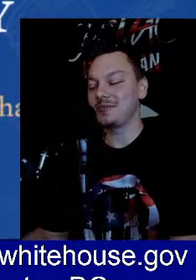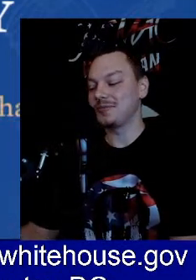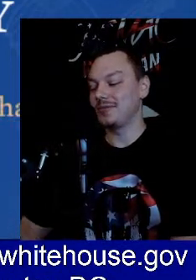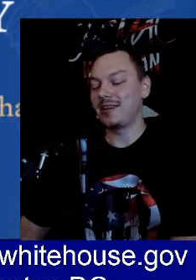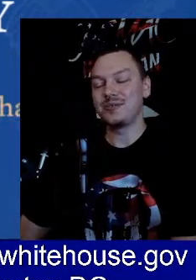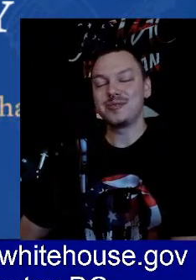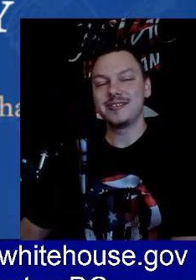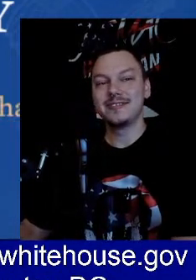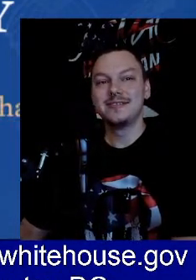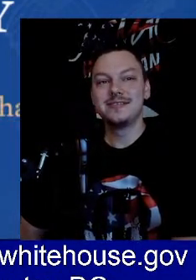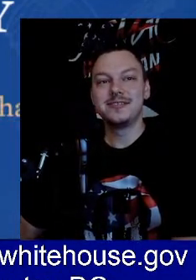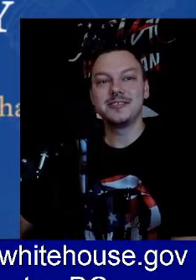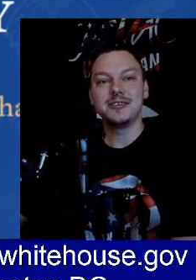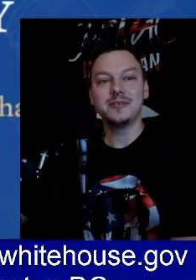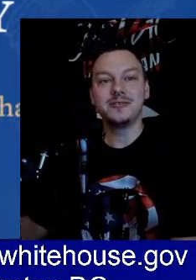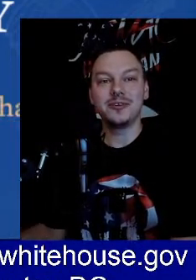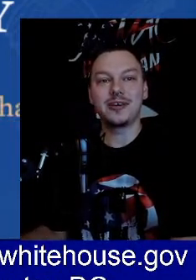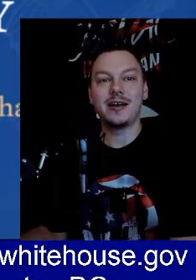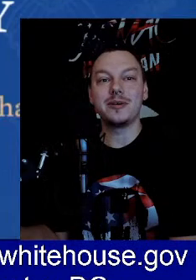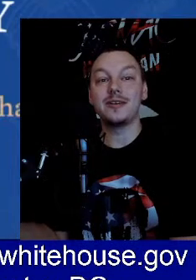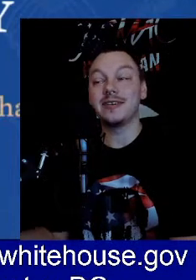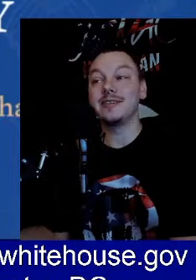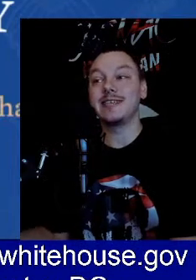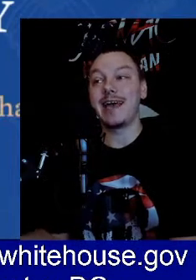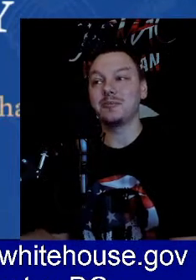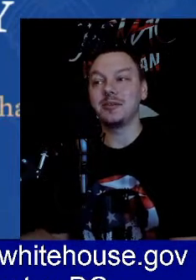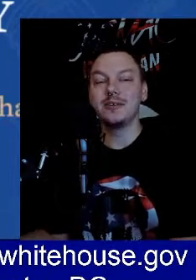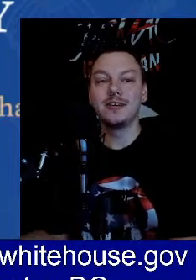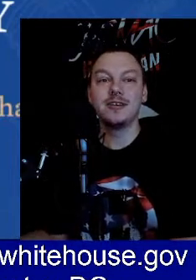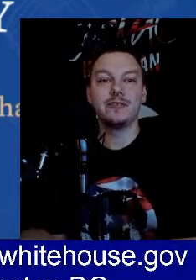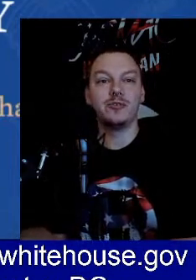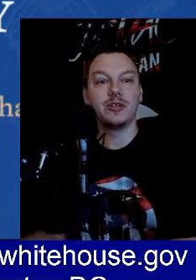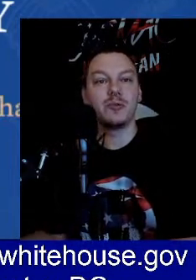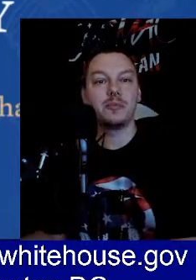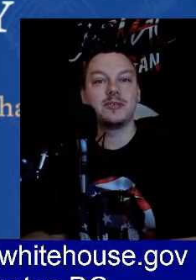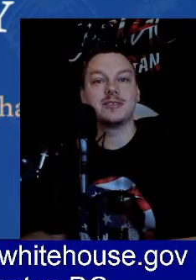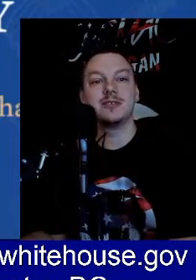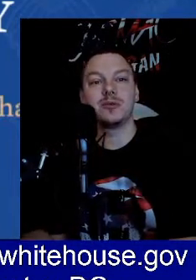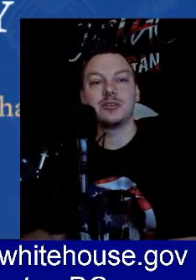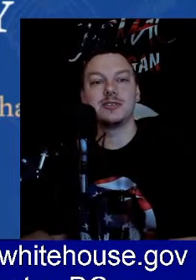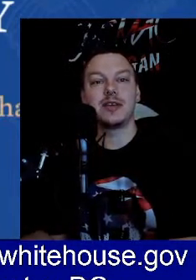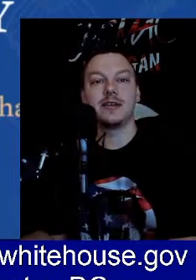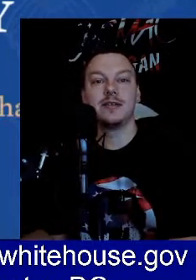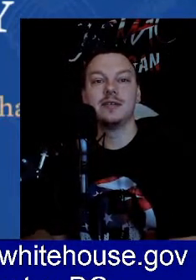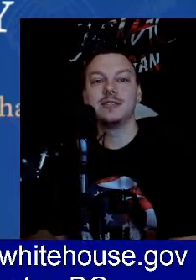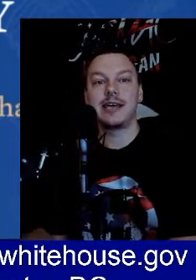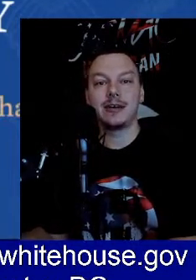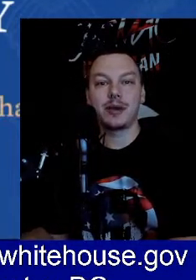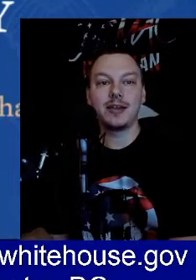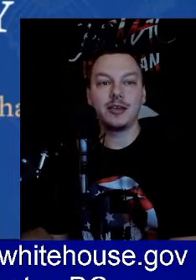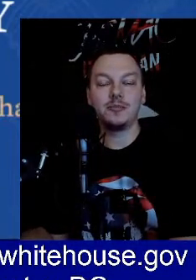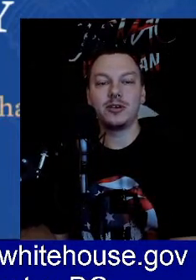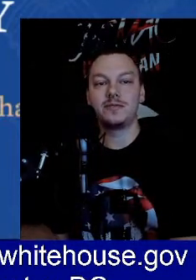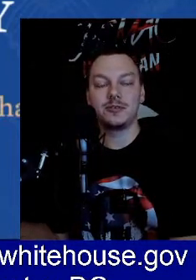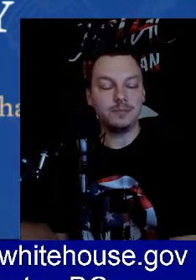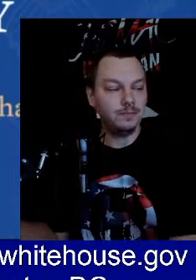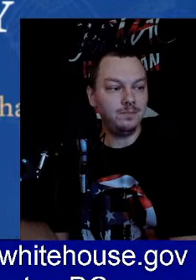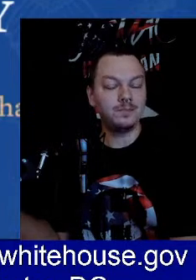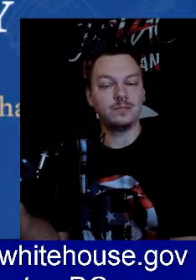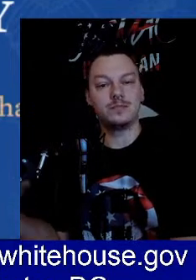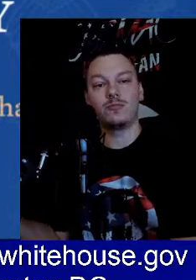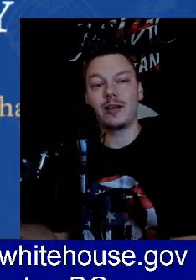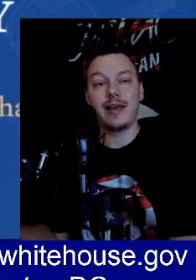if I don't see your comment. Again, tag me if you really want me to see what you're saying. Tag my name. You have